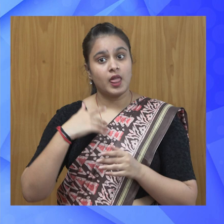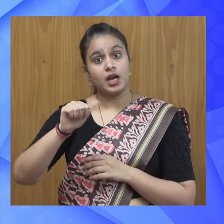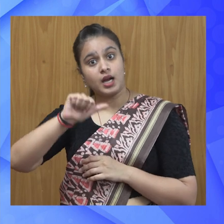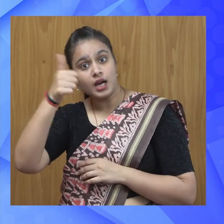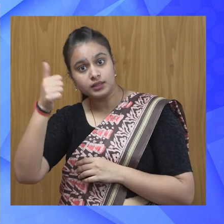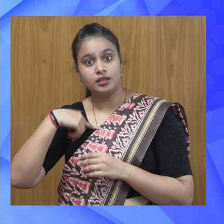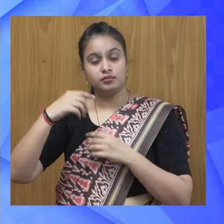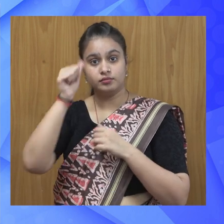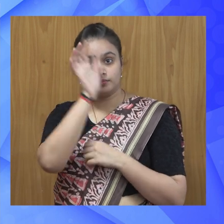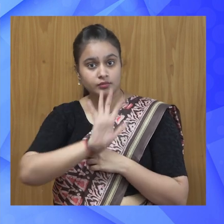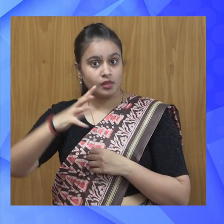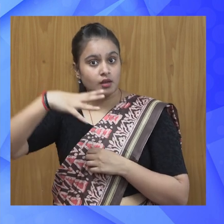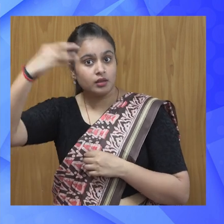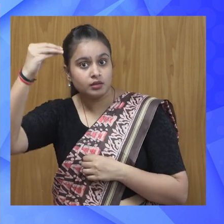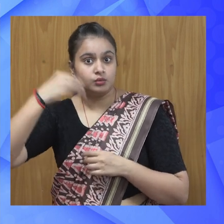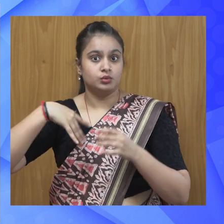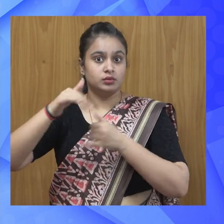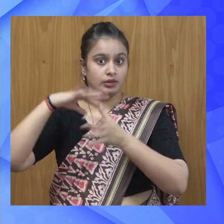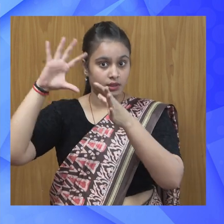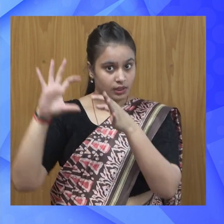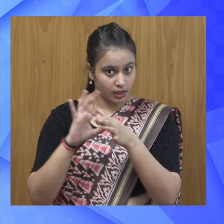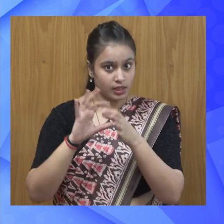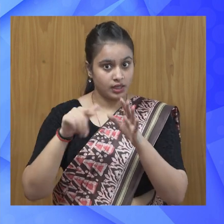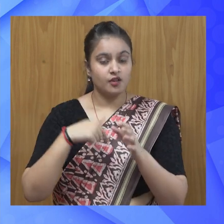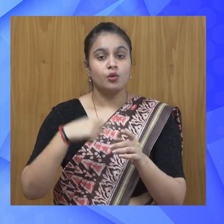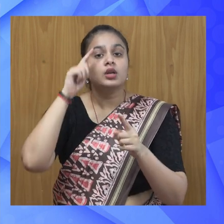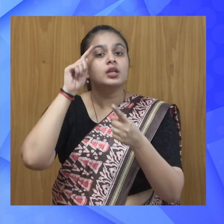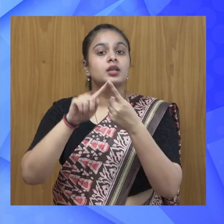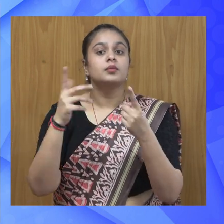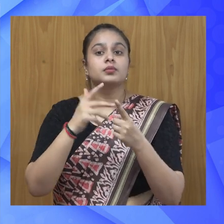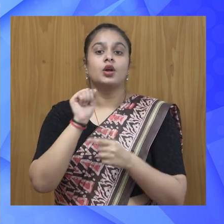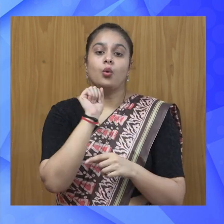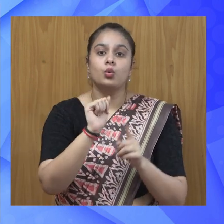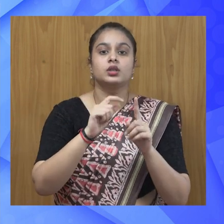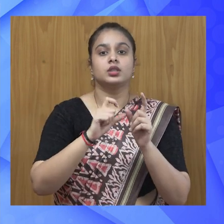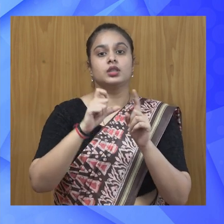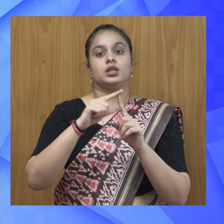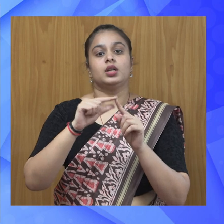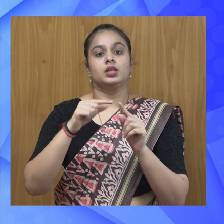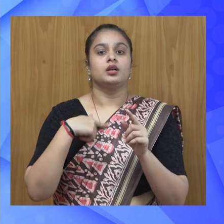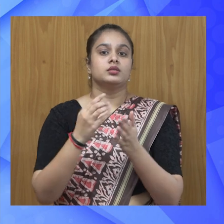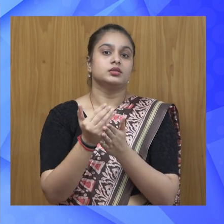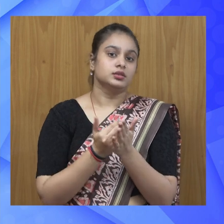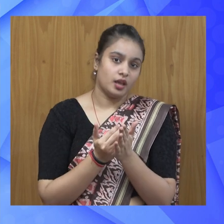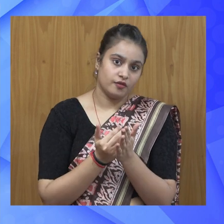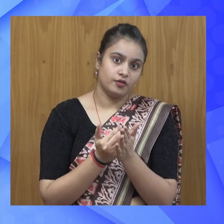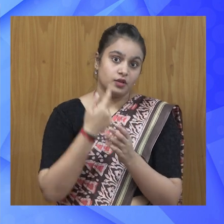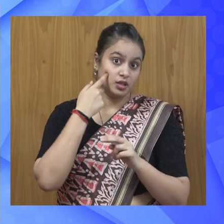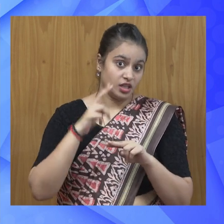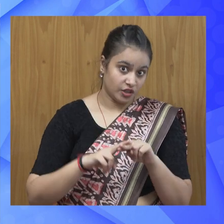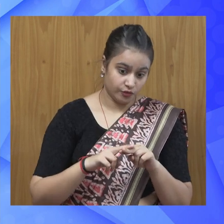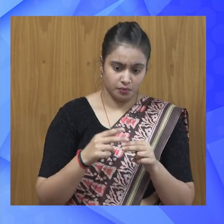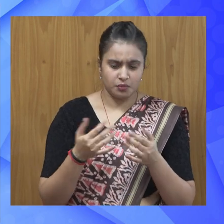nations where the entire agenda is only to steal your data. So be very careful. If you want to